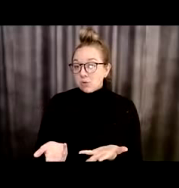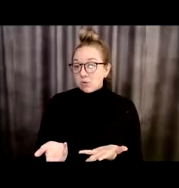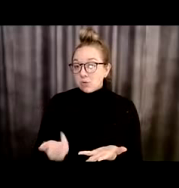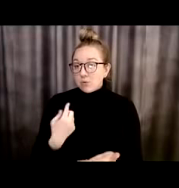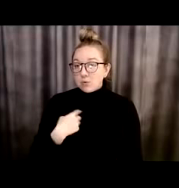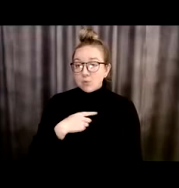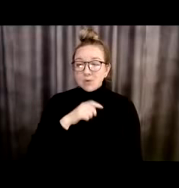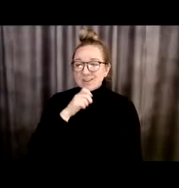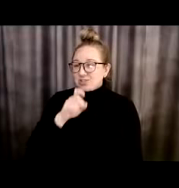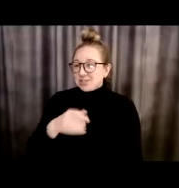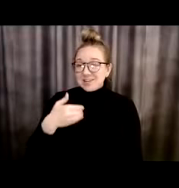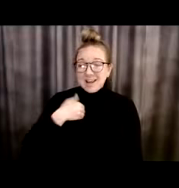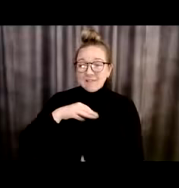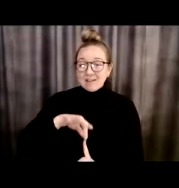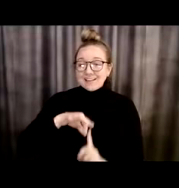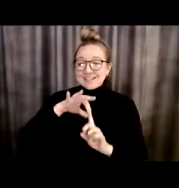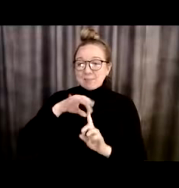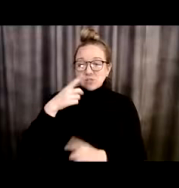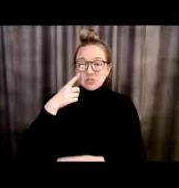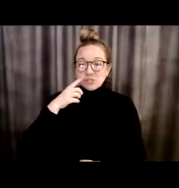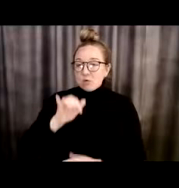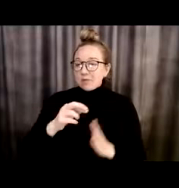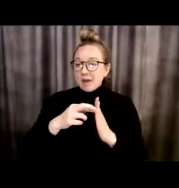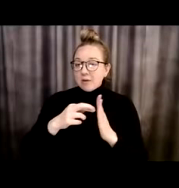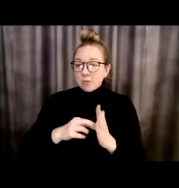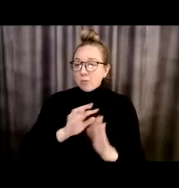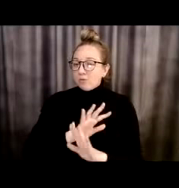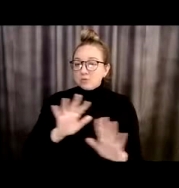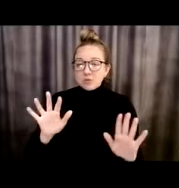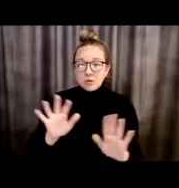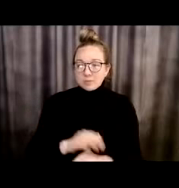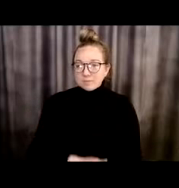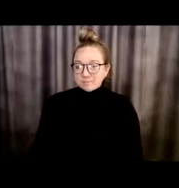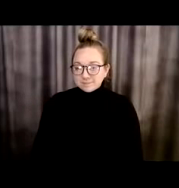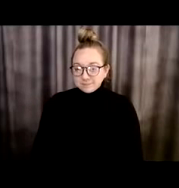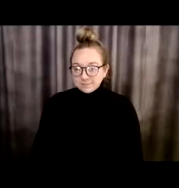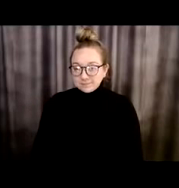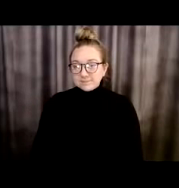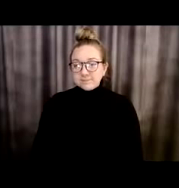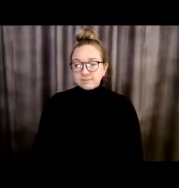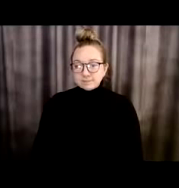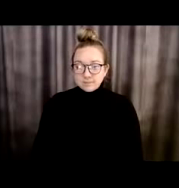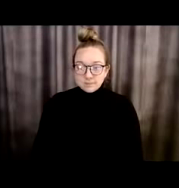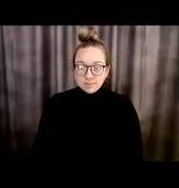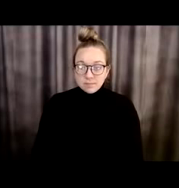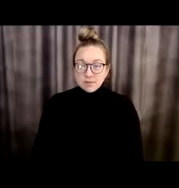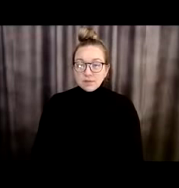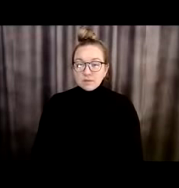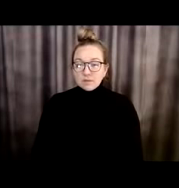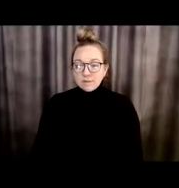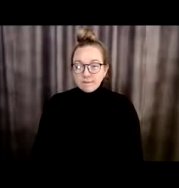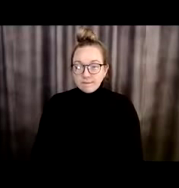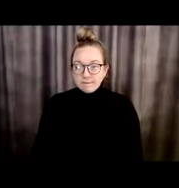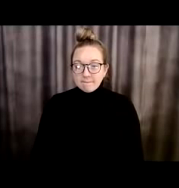rule. That's the first thing. And it shouldn't be, this particular school, as you know, we discussed,